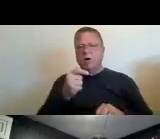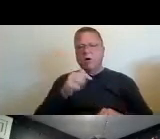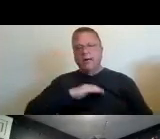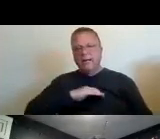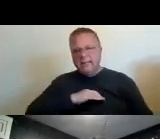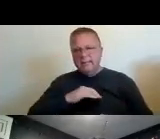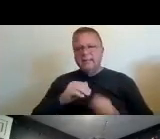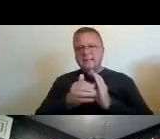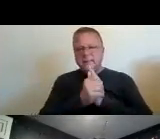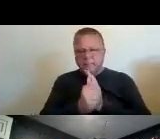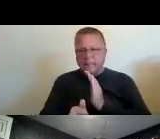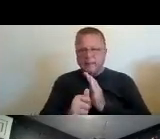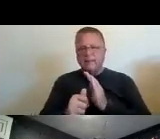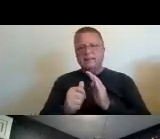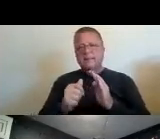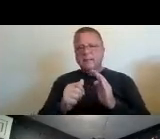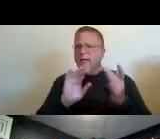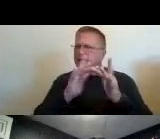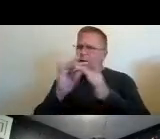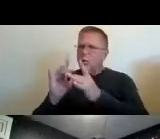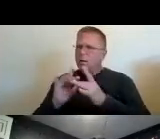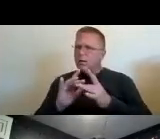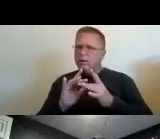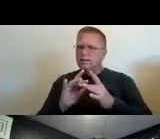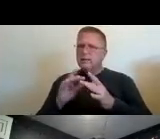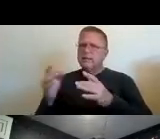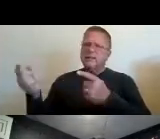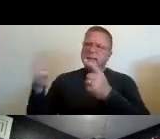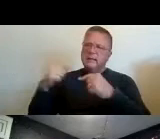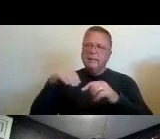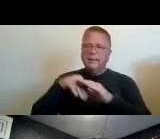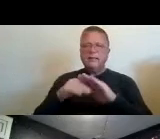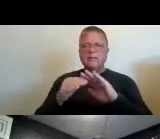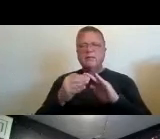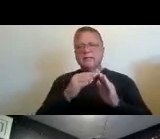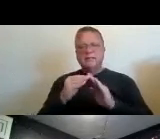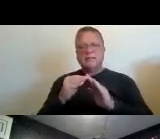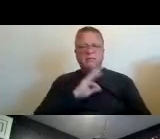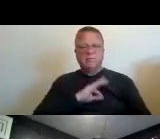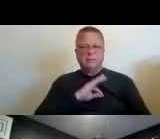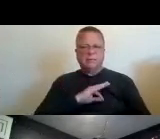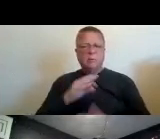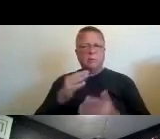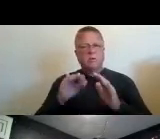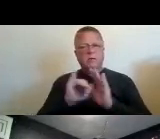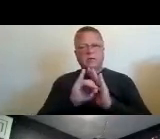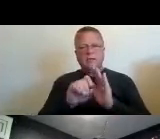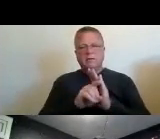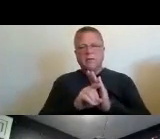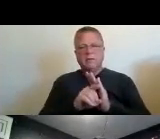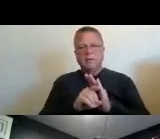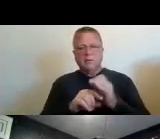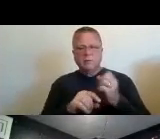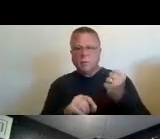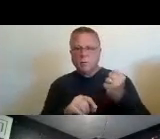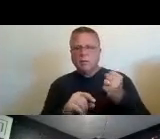complete networks into the city of Pittsburgh. So we have identified, let me see if I can make